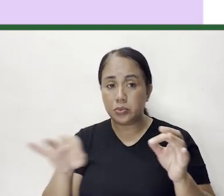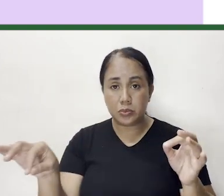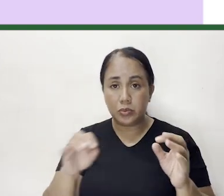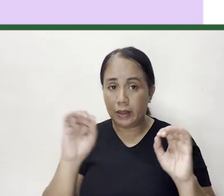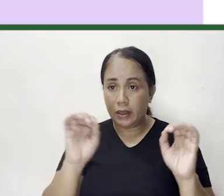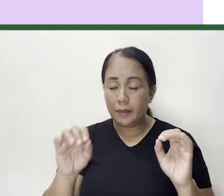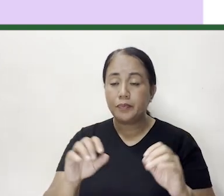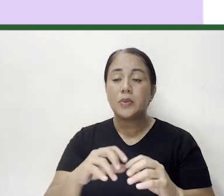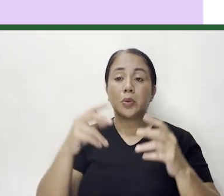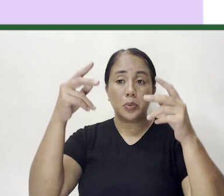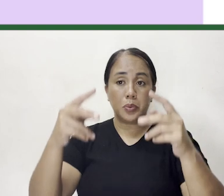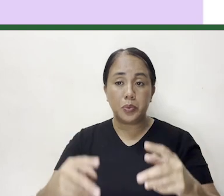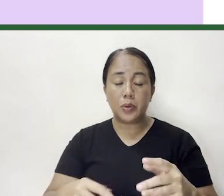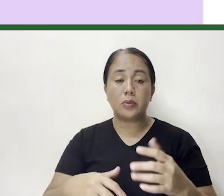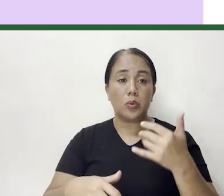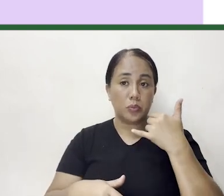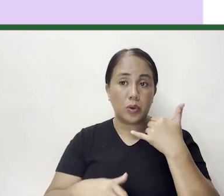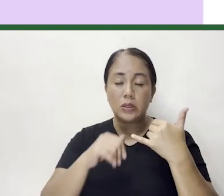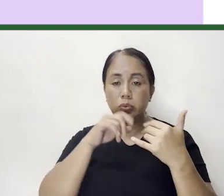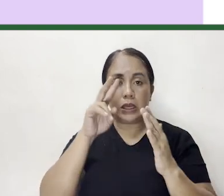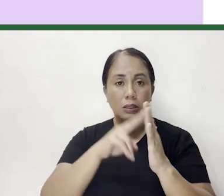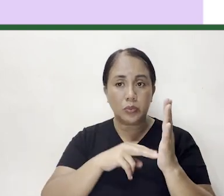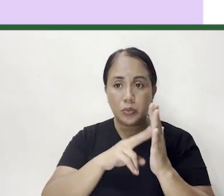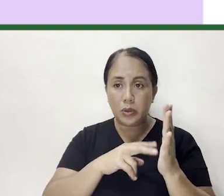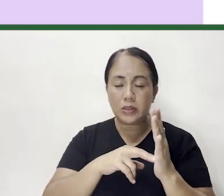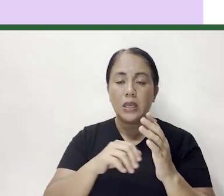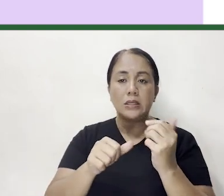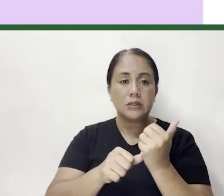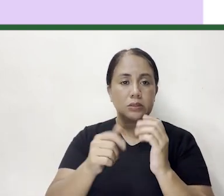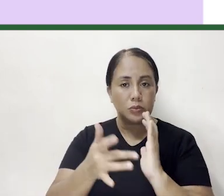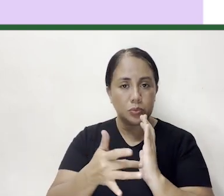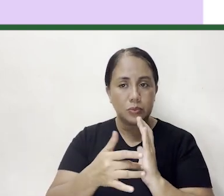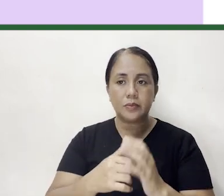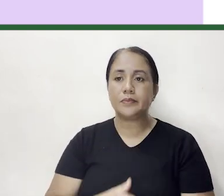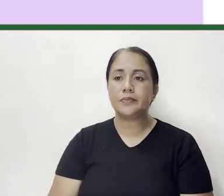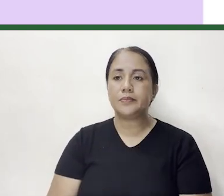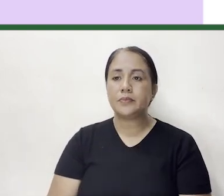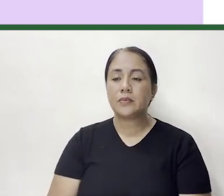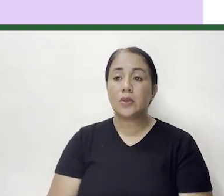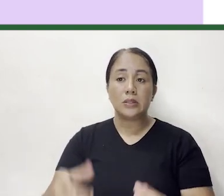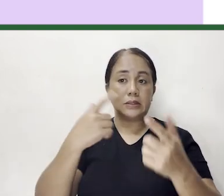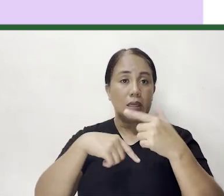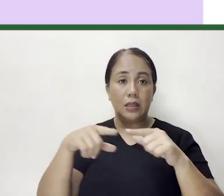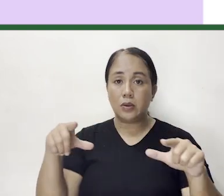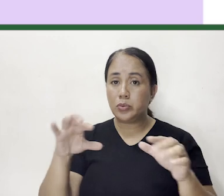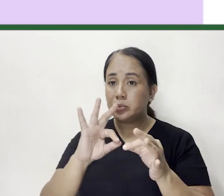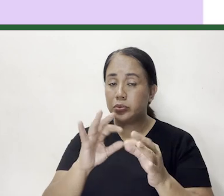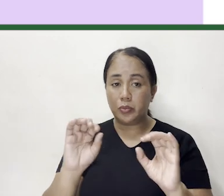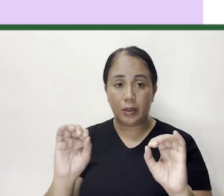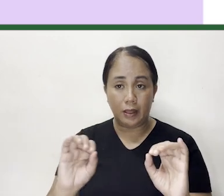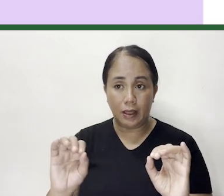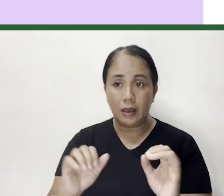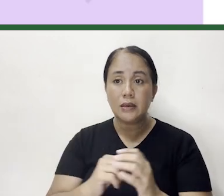transcripts. Websites and mobile apps are not readable using assistive technology. No sign